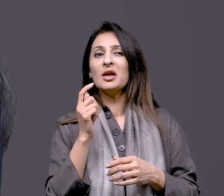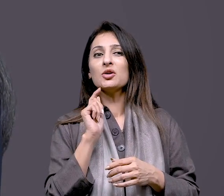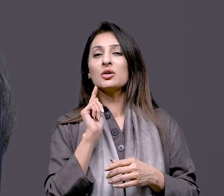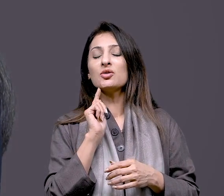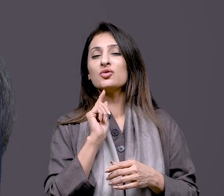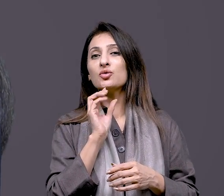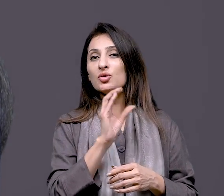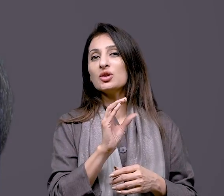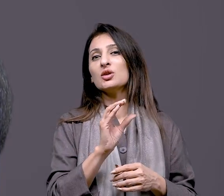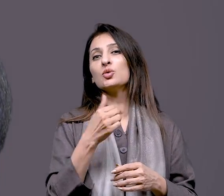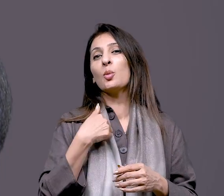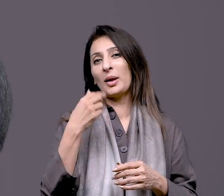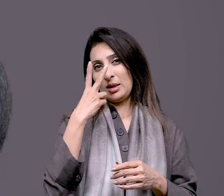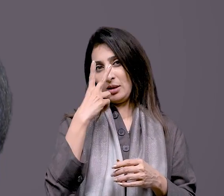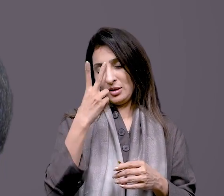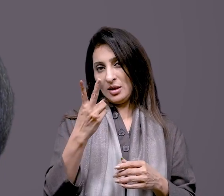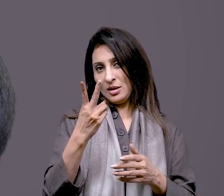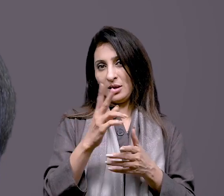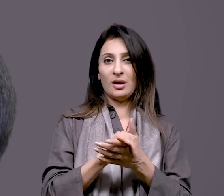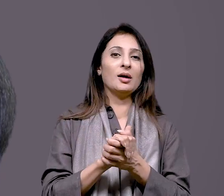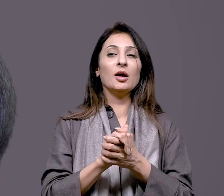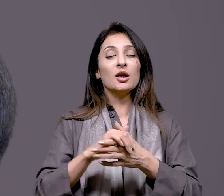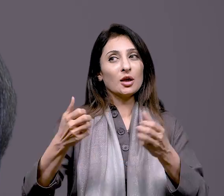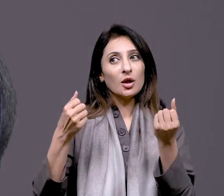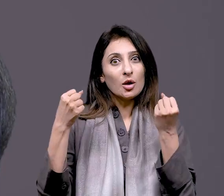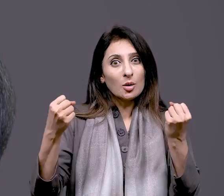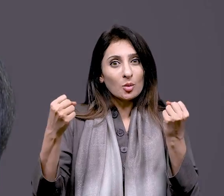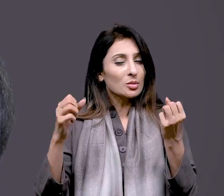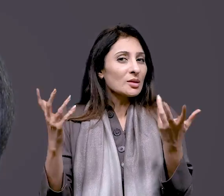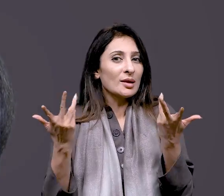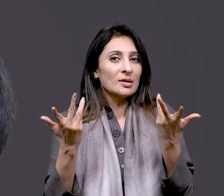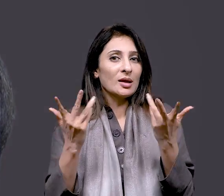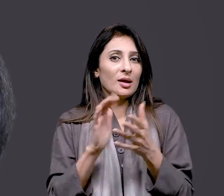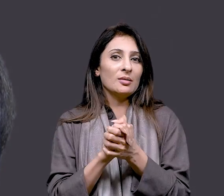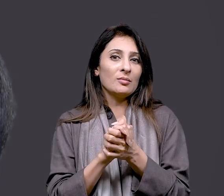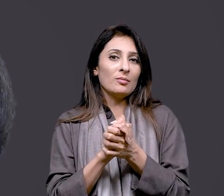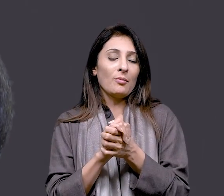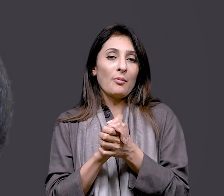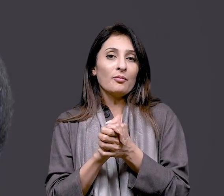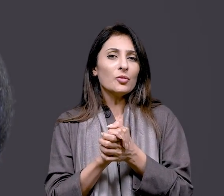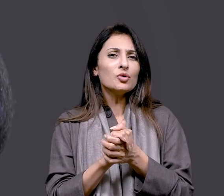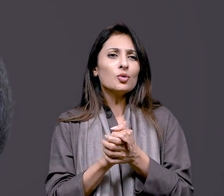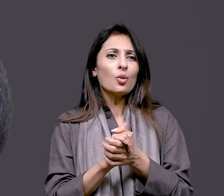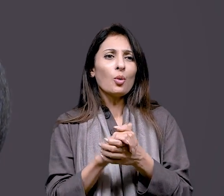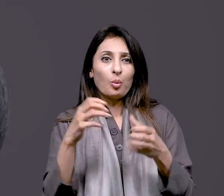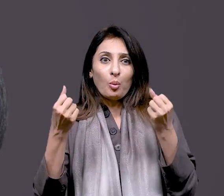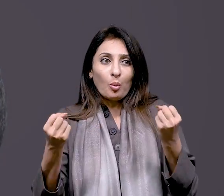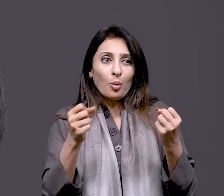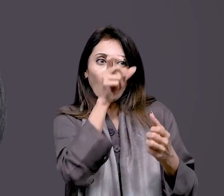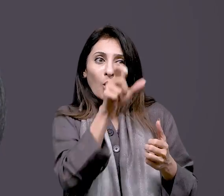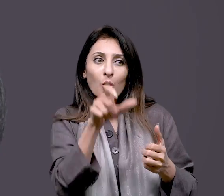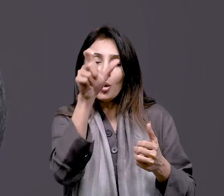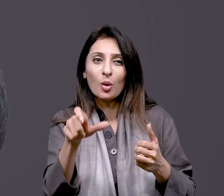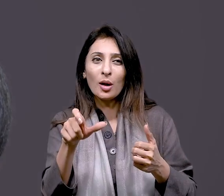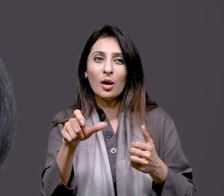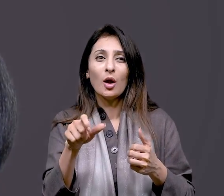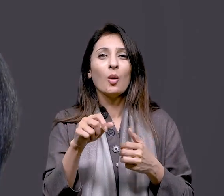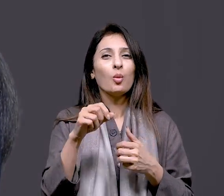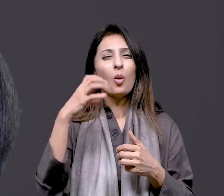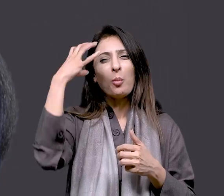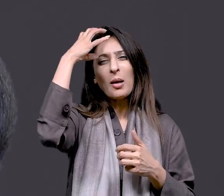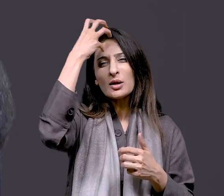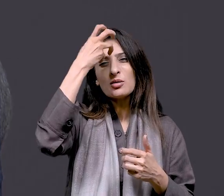my practice as far as the youth go is the conflict that they live with, the anxiety of what it is they should be doing